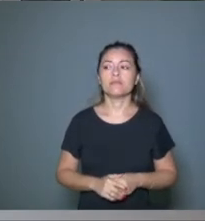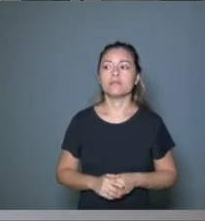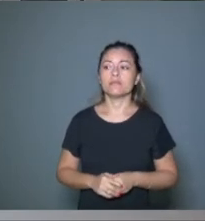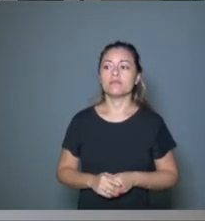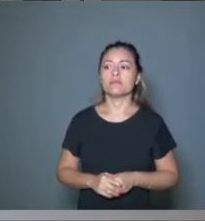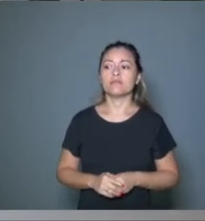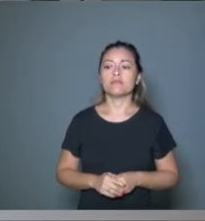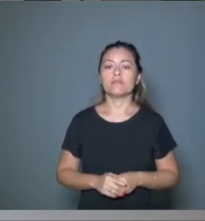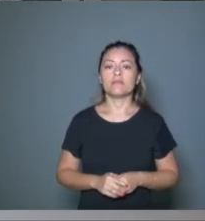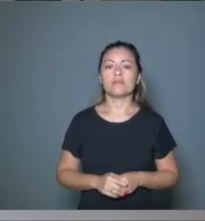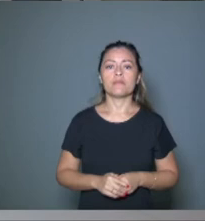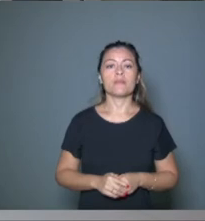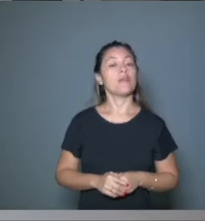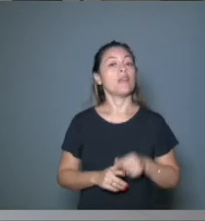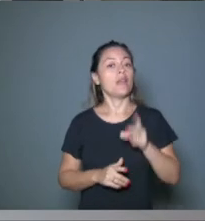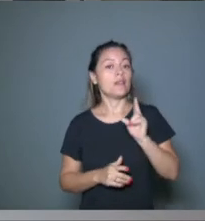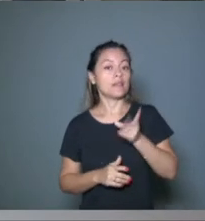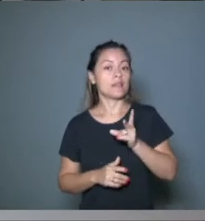question